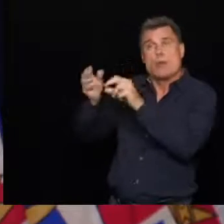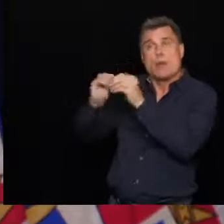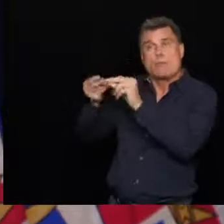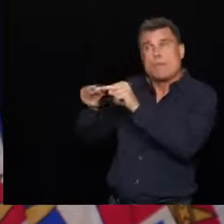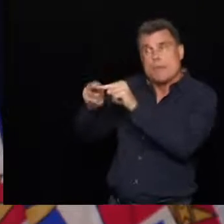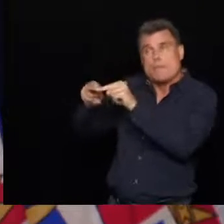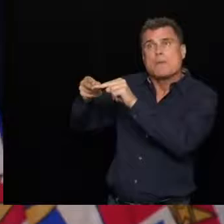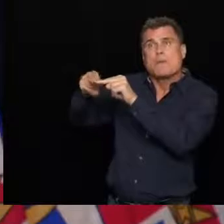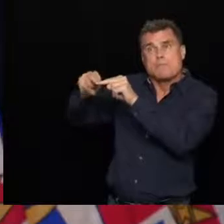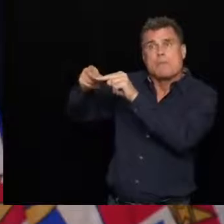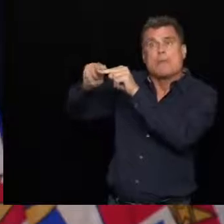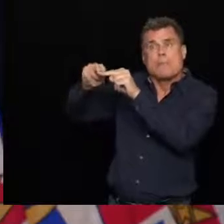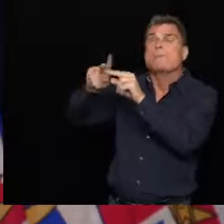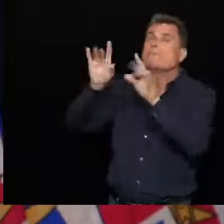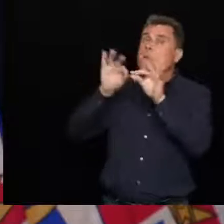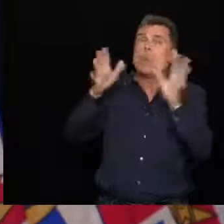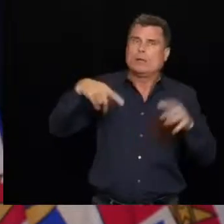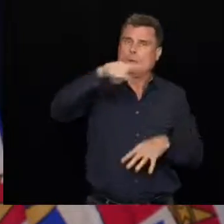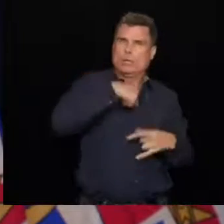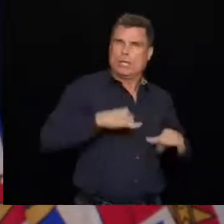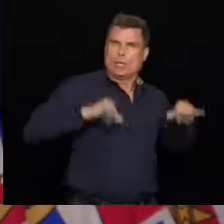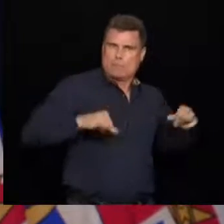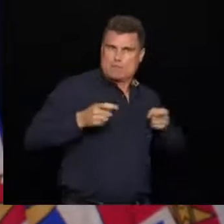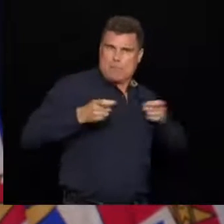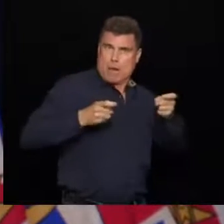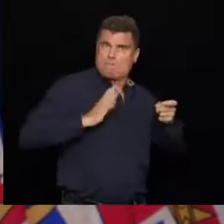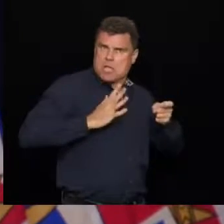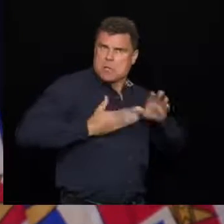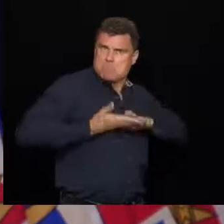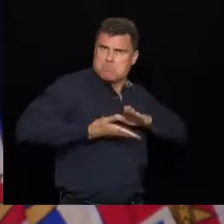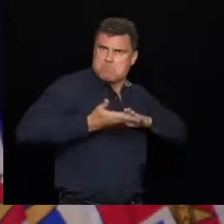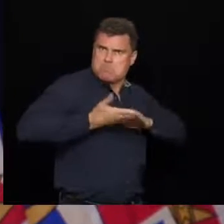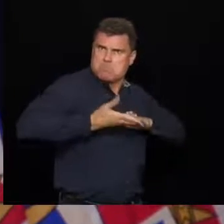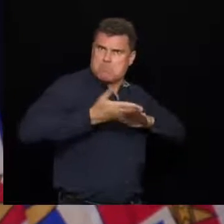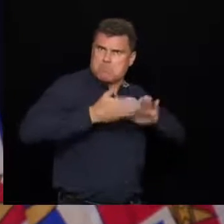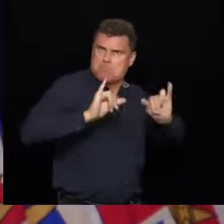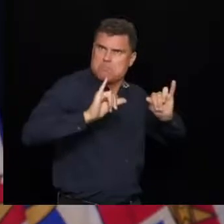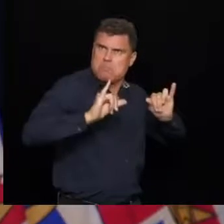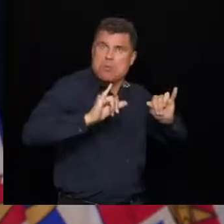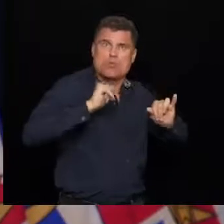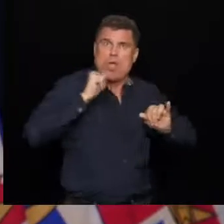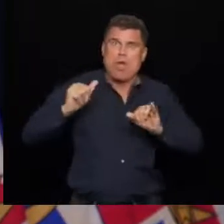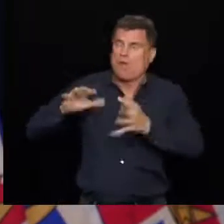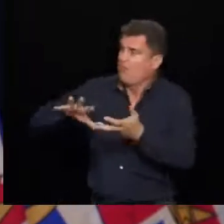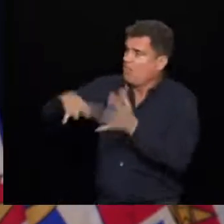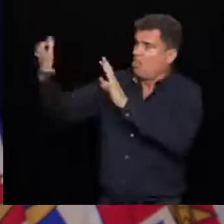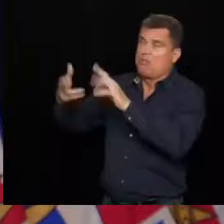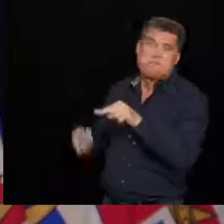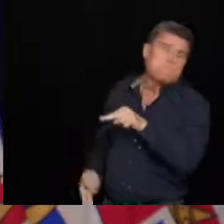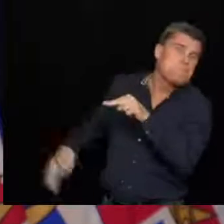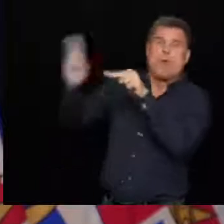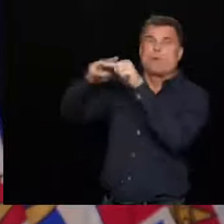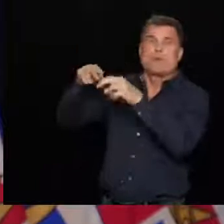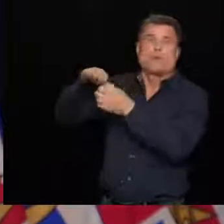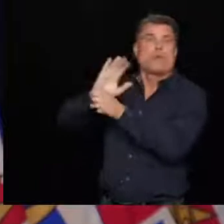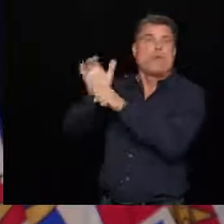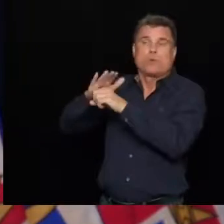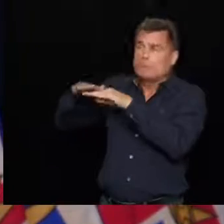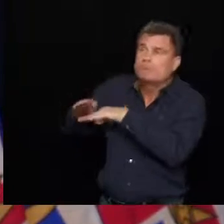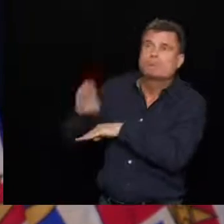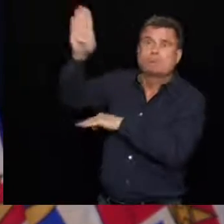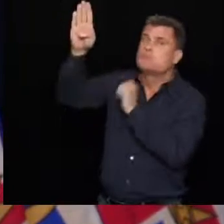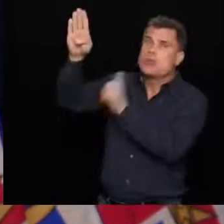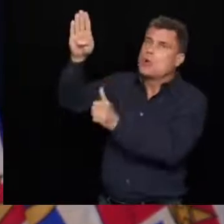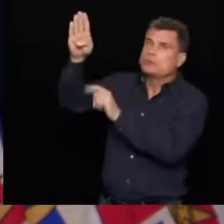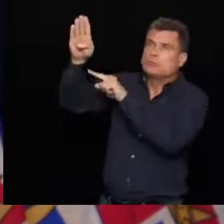control without having that rapidly growing exponential growth? And so far we've been able to do that, but we all need to continue